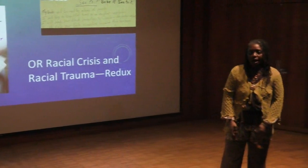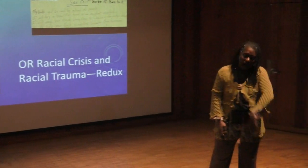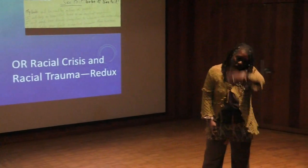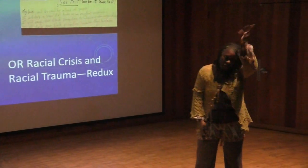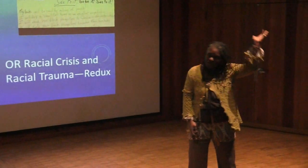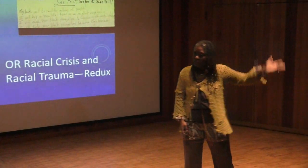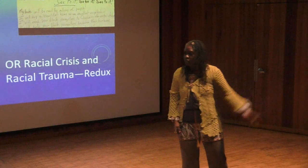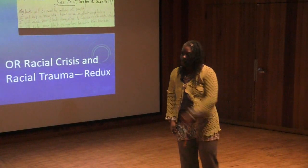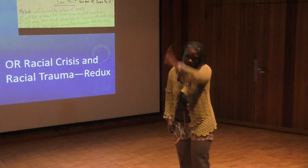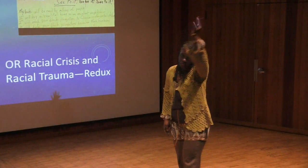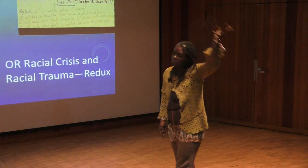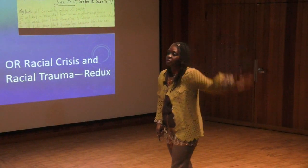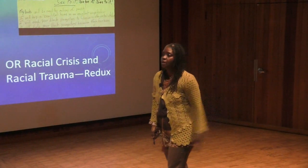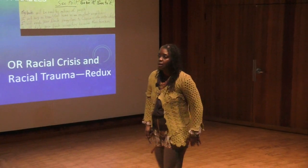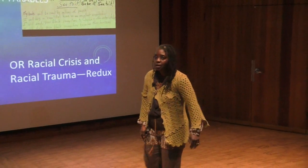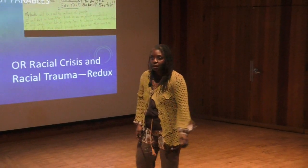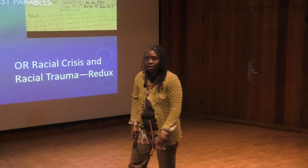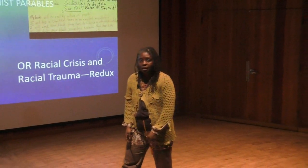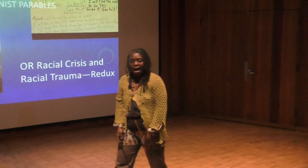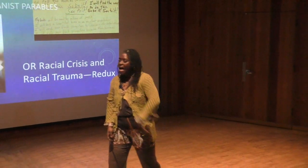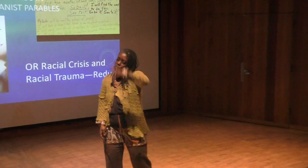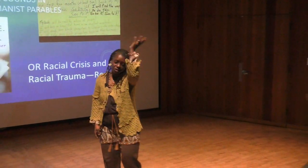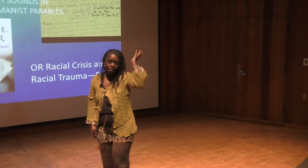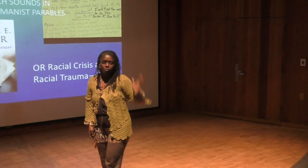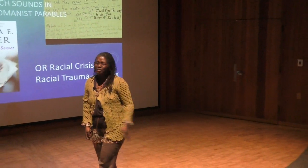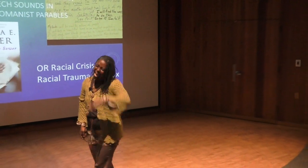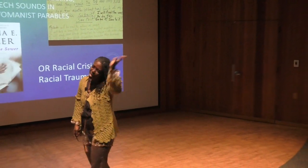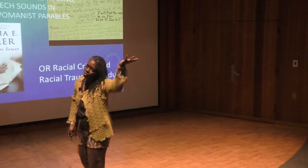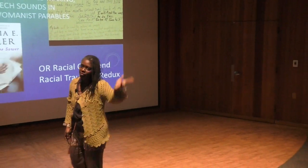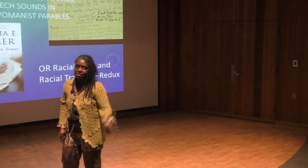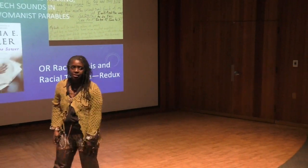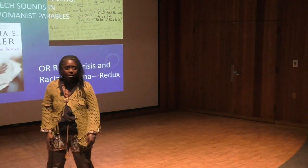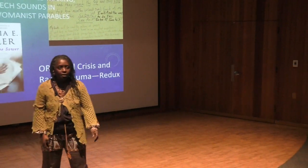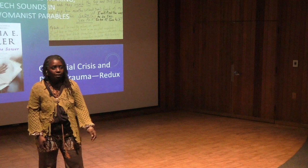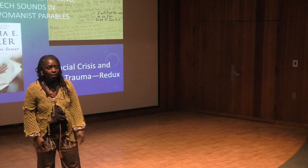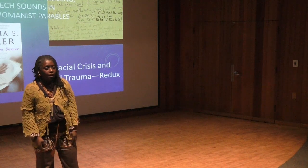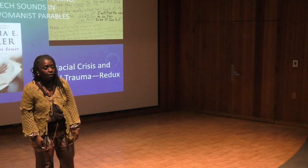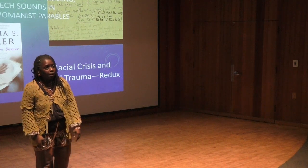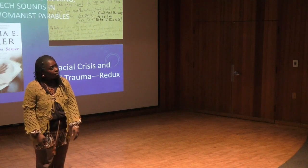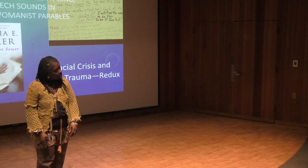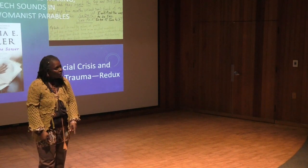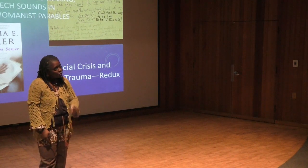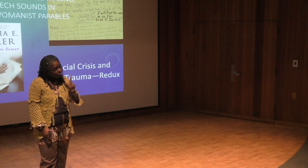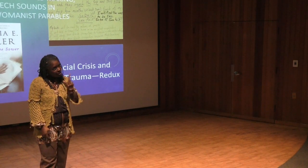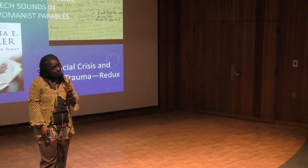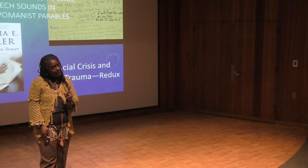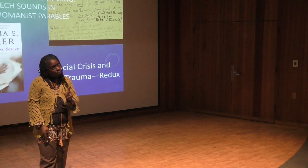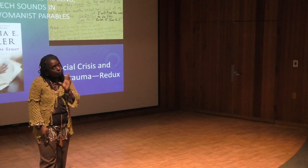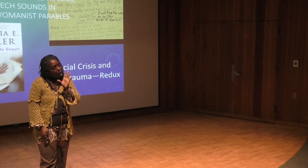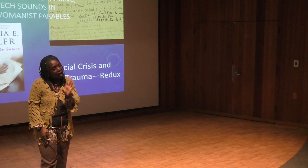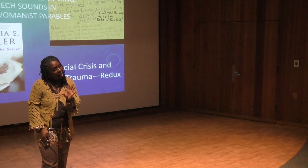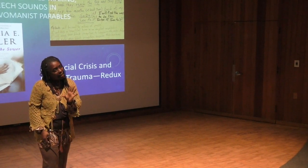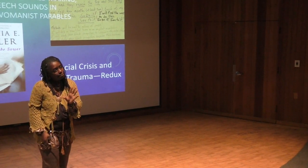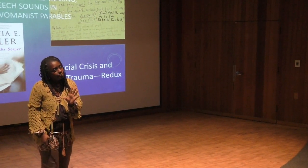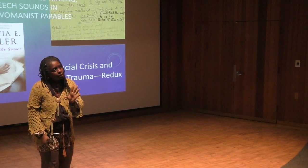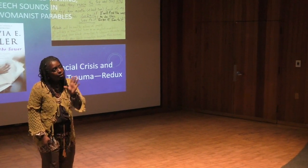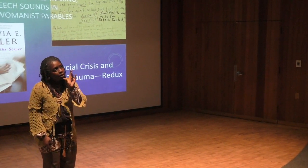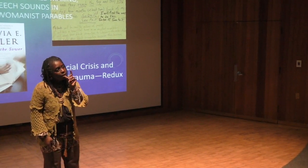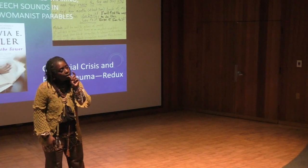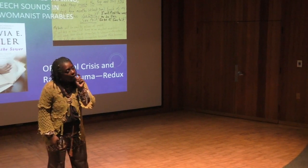rapist. Oh, Rufus. I don't want to talk about Rufus. I hate Rufus. But you think about